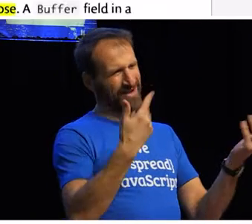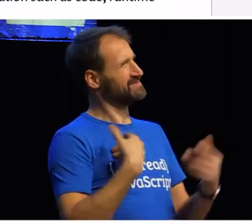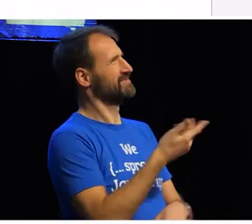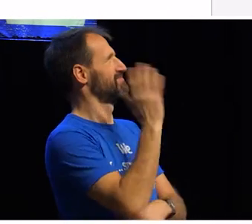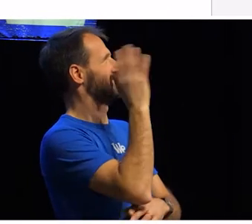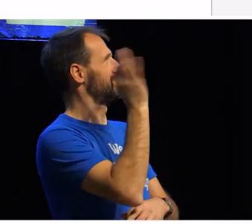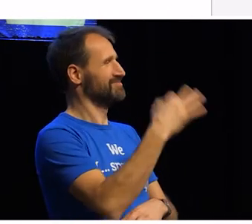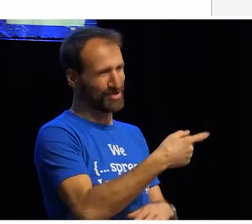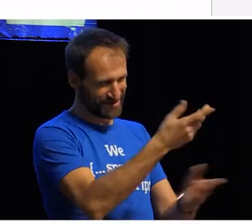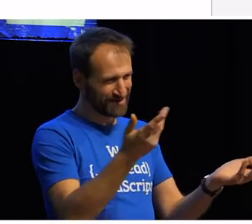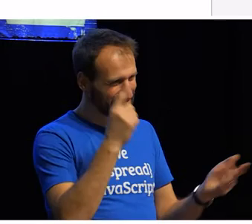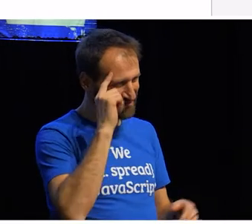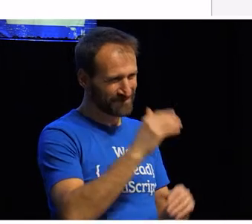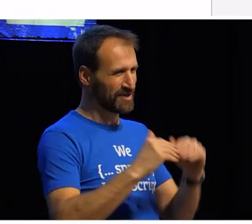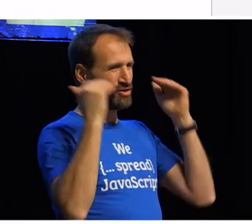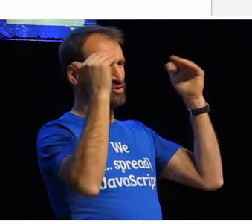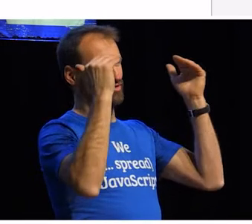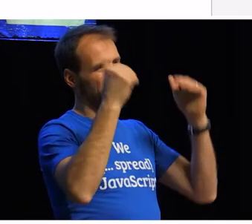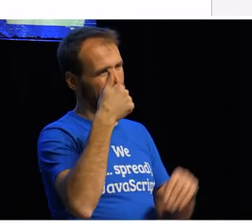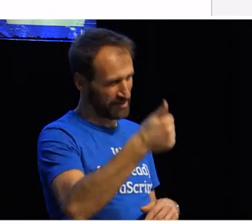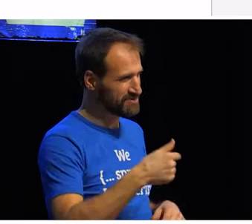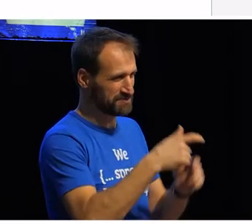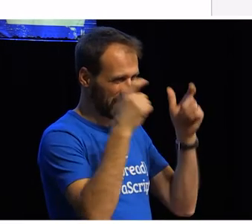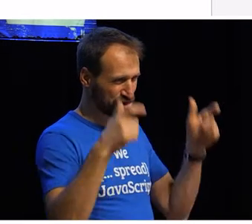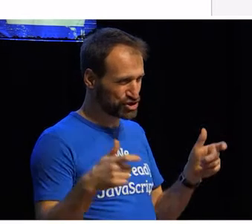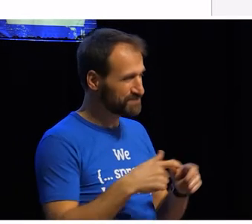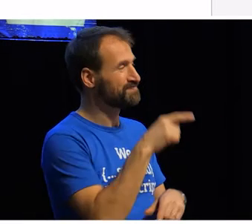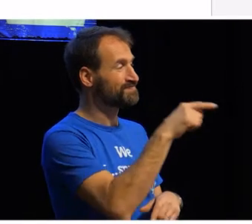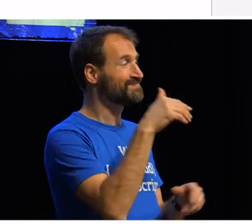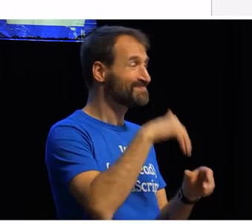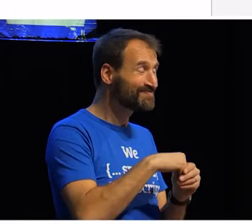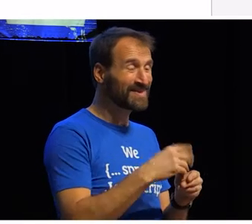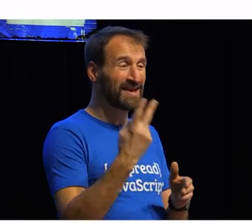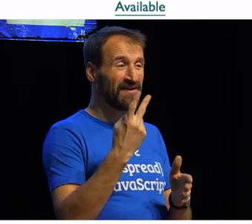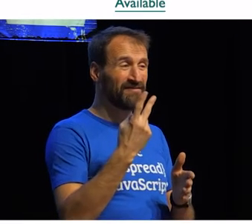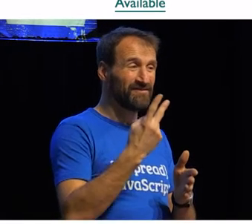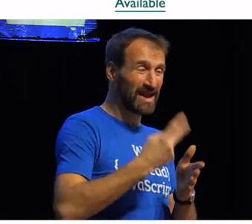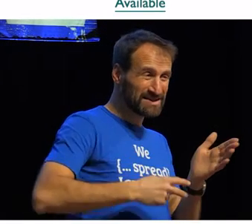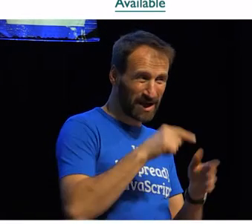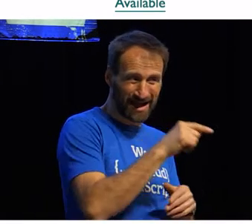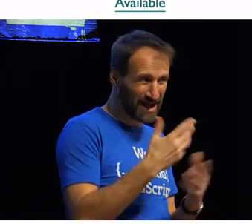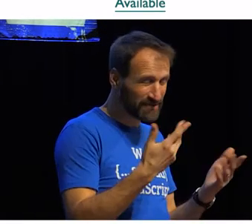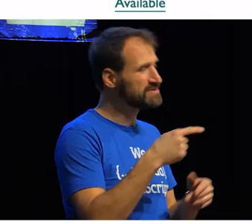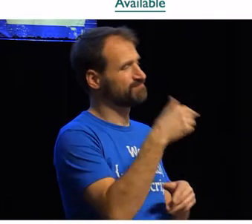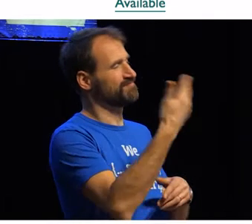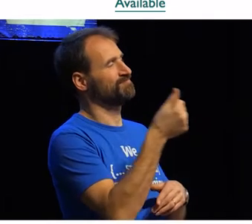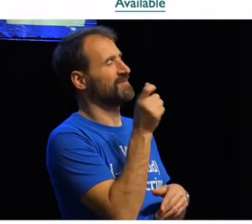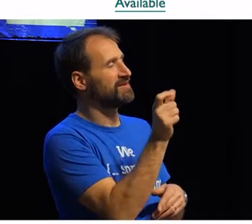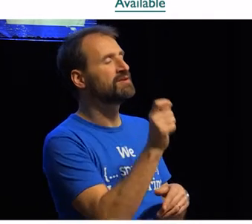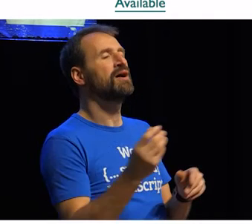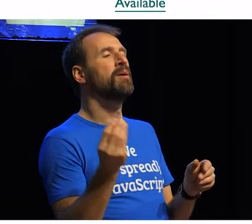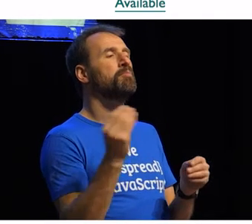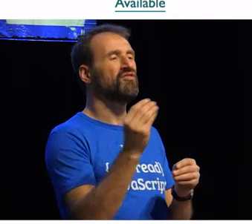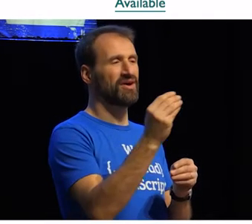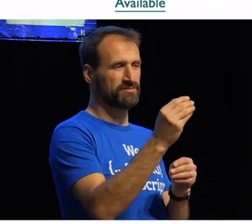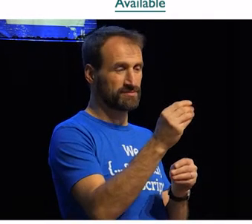access monkey to be the top one and it has an interesting vulnerability in that it tripped over an object called buffer a buffer is a